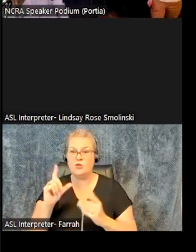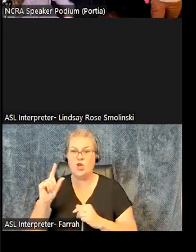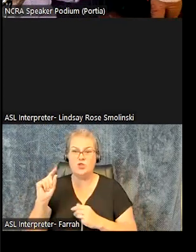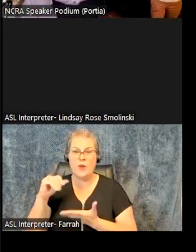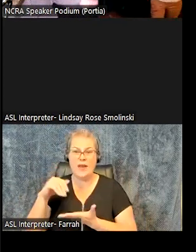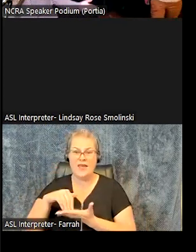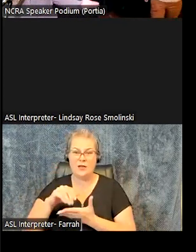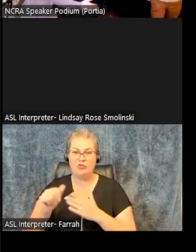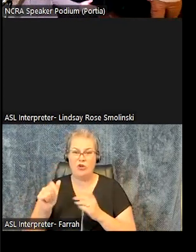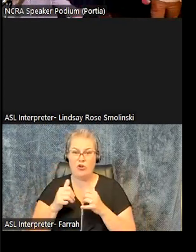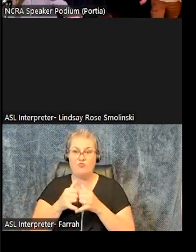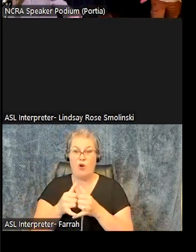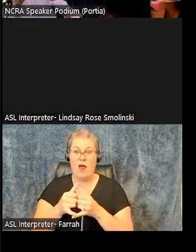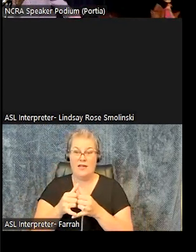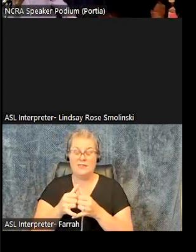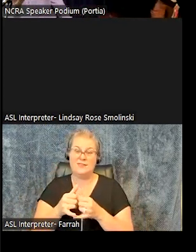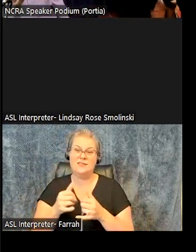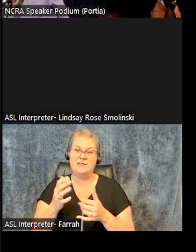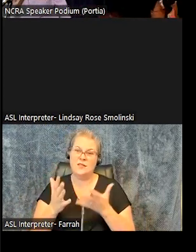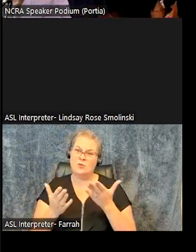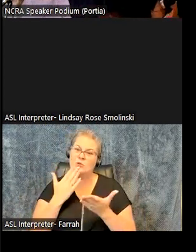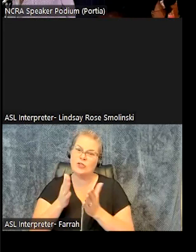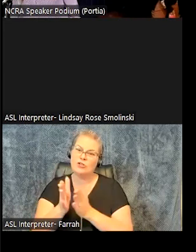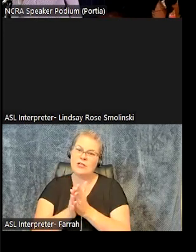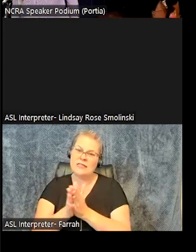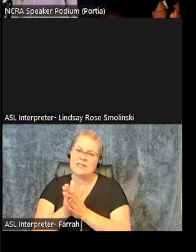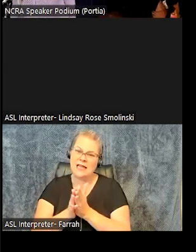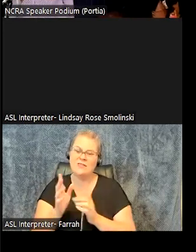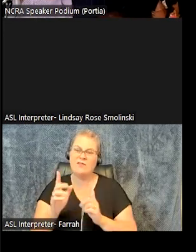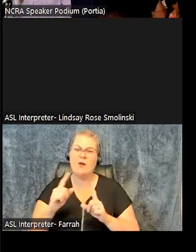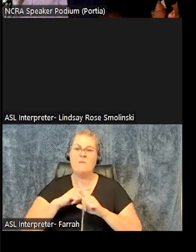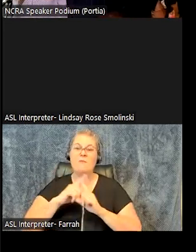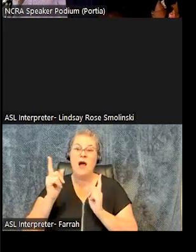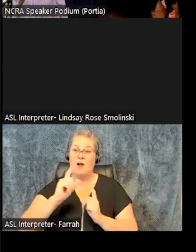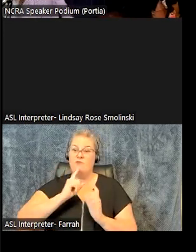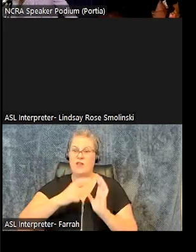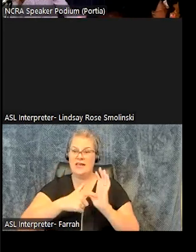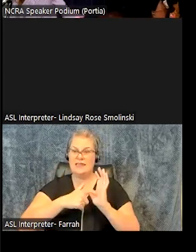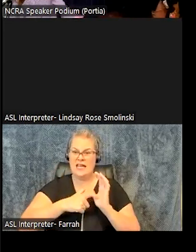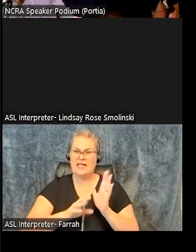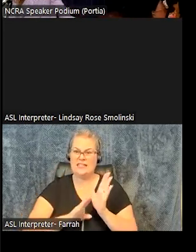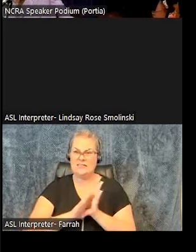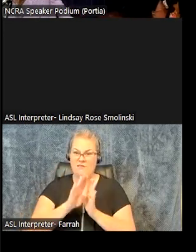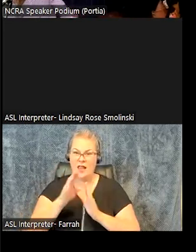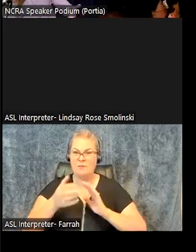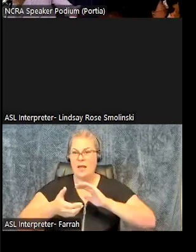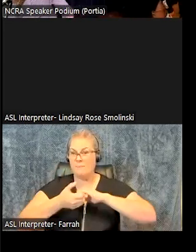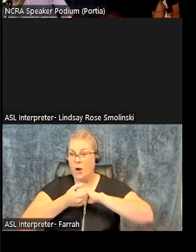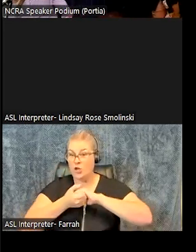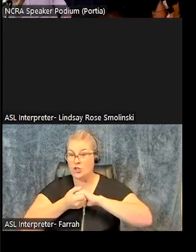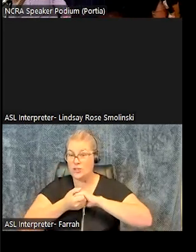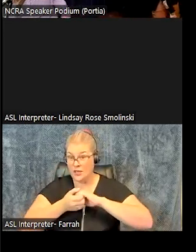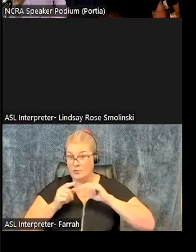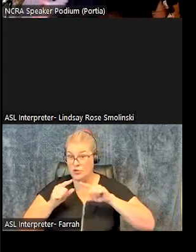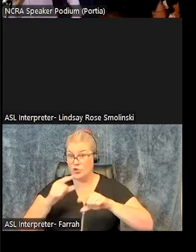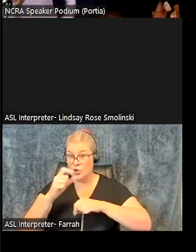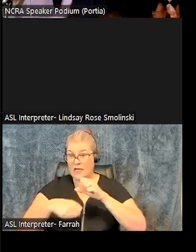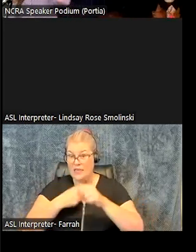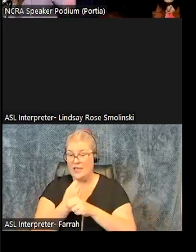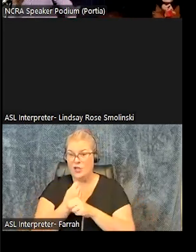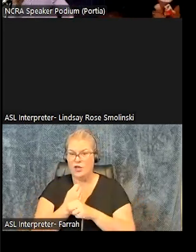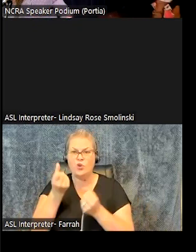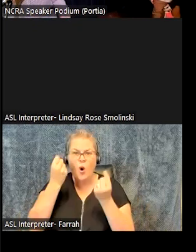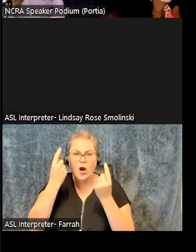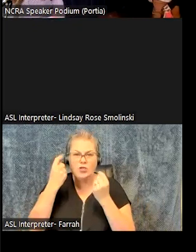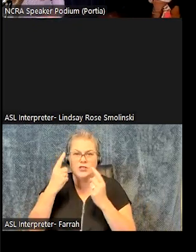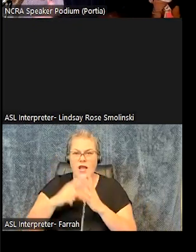prize. That's a pretty good incentive, but it really takes developing partnerships over the years to understand what we're